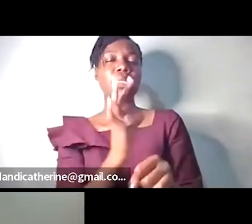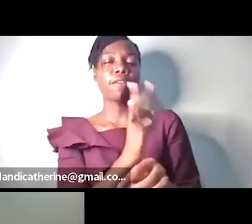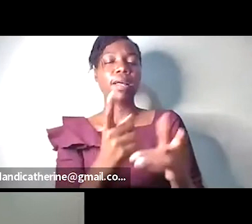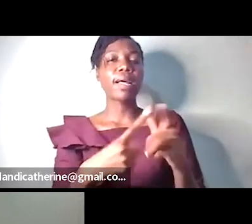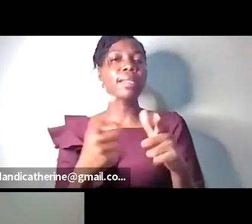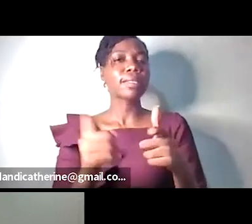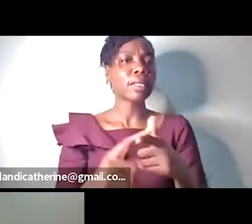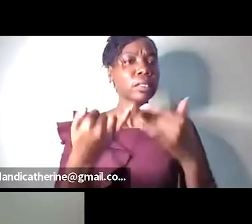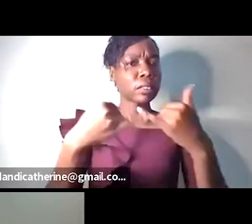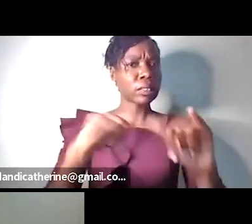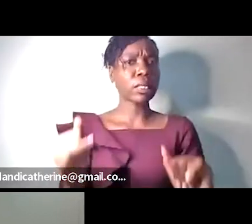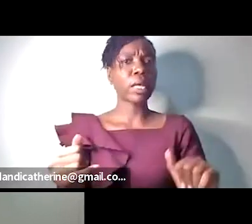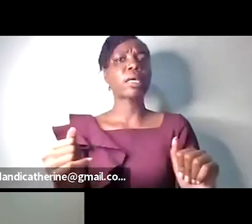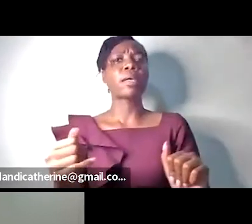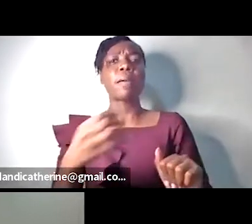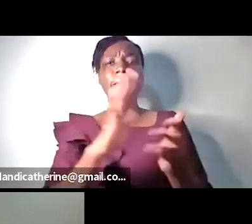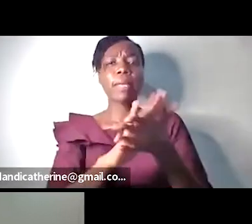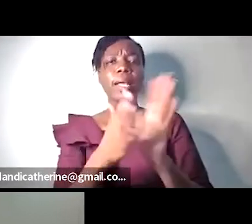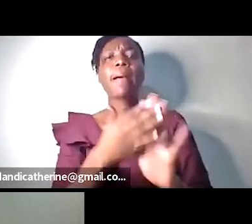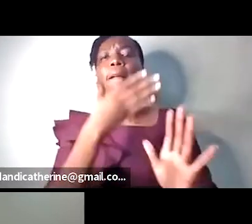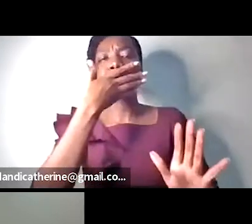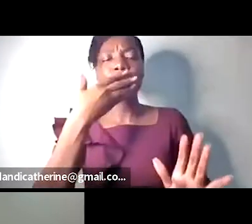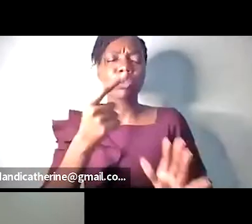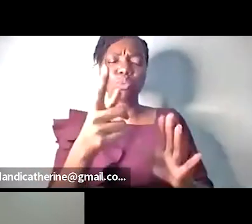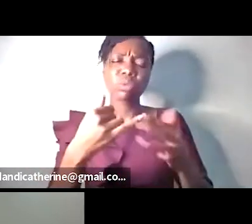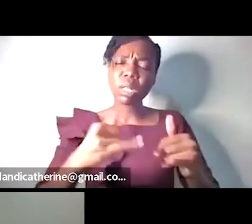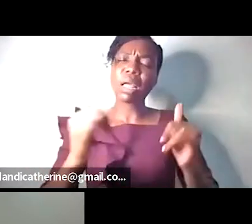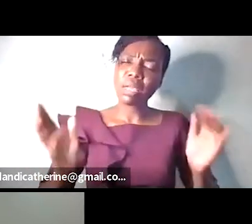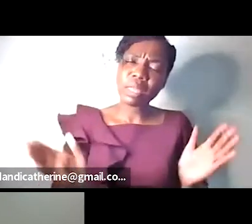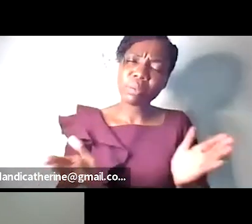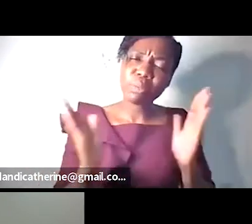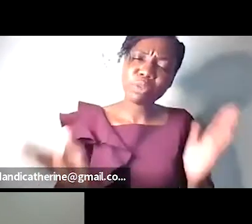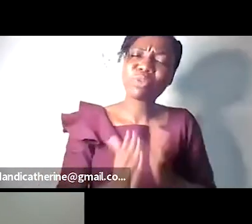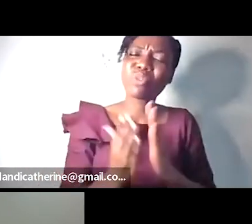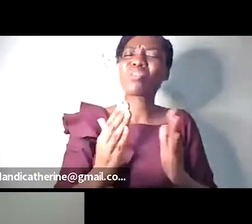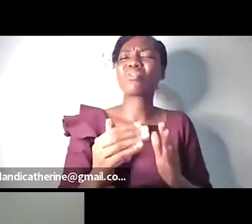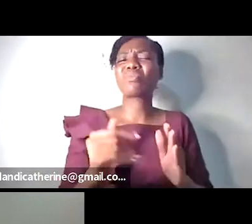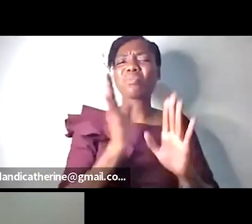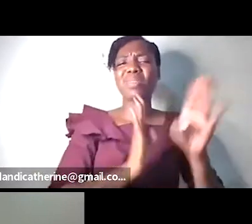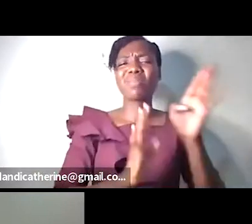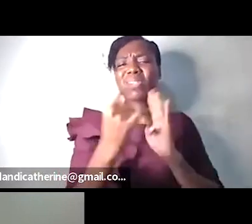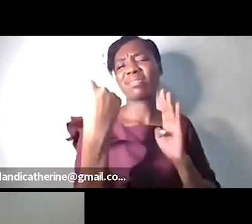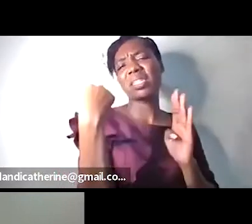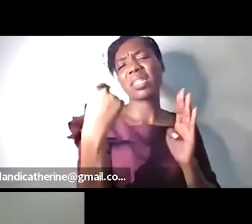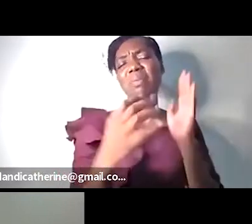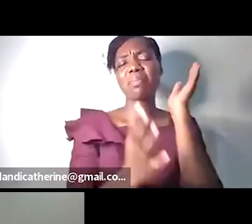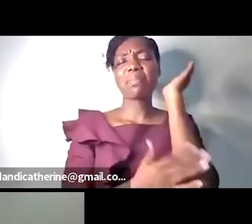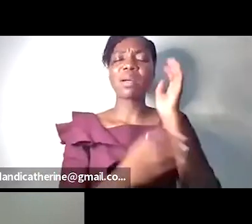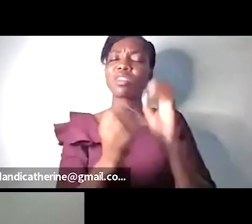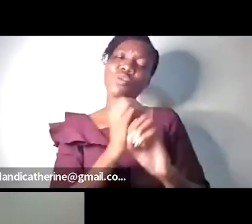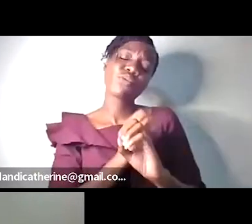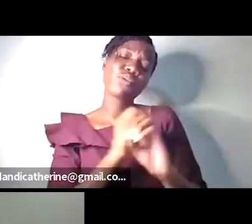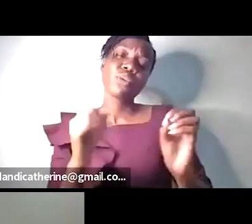to improve. The yesterday of you should not be the today of you. So that means you have to